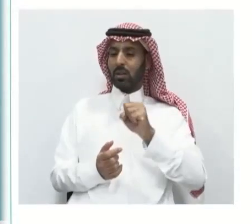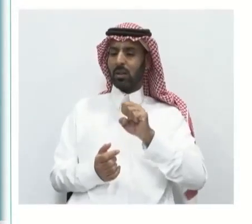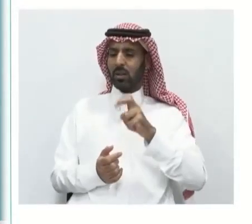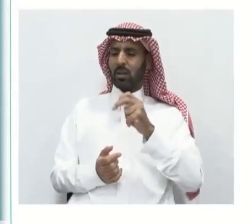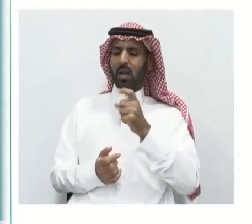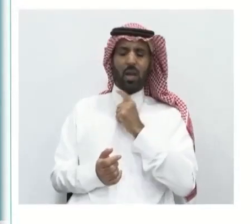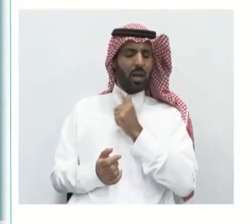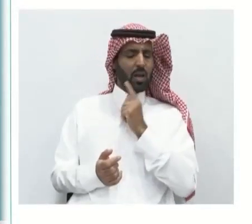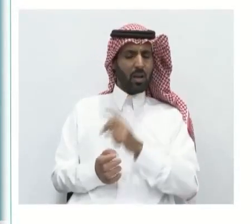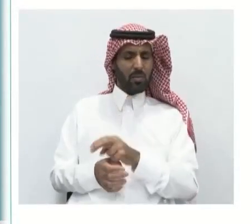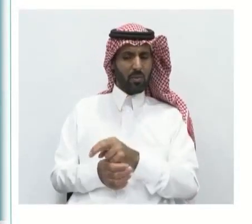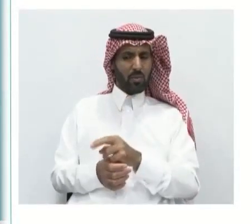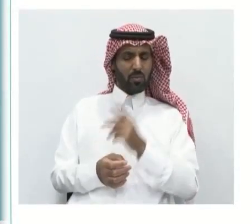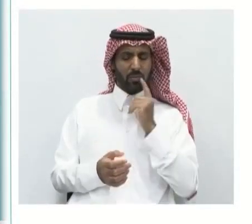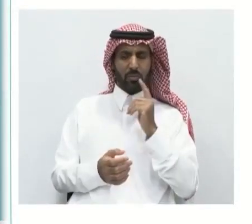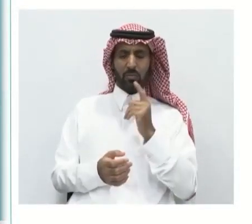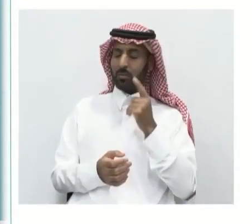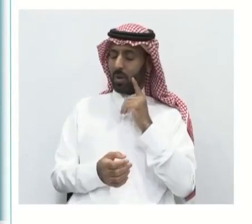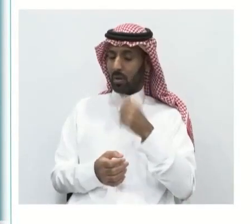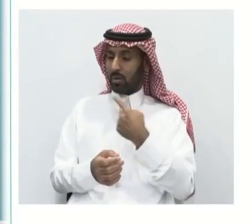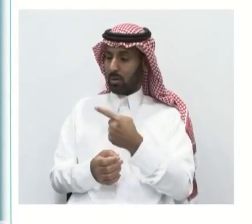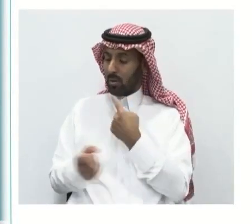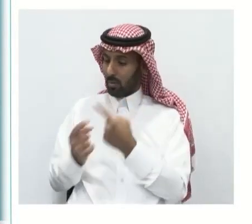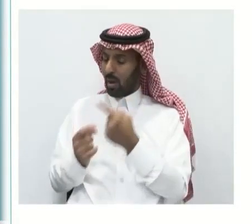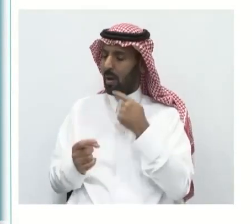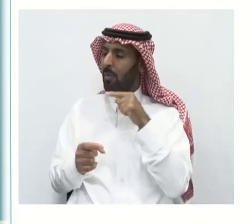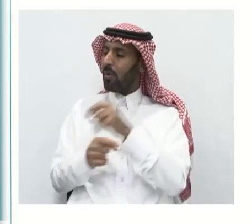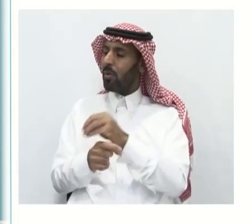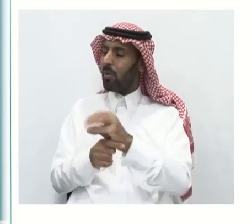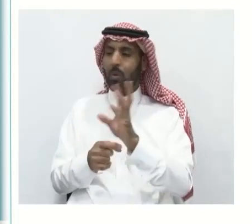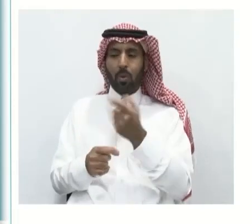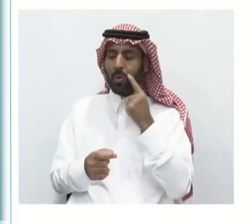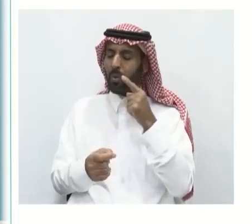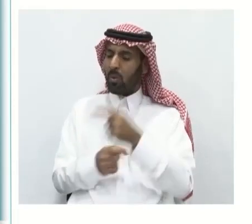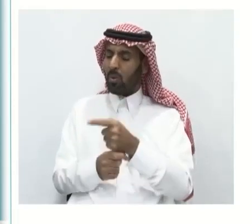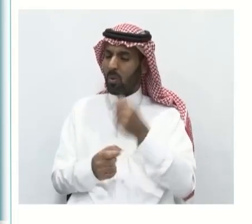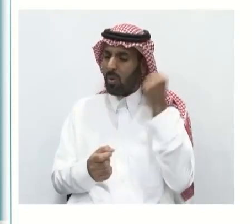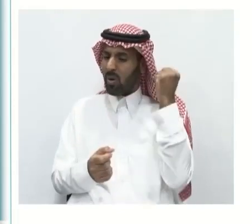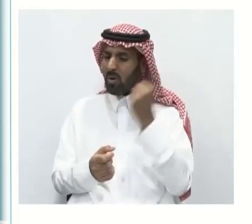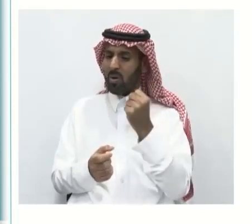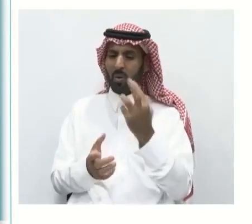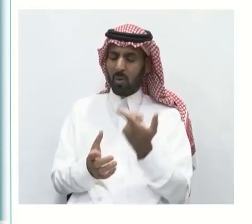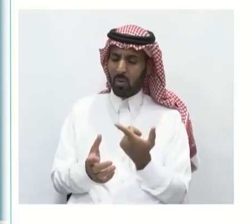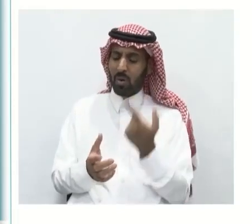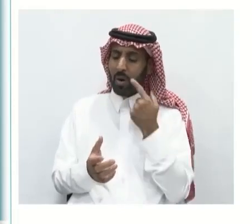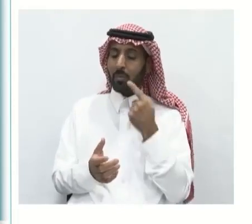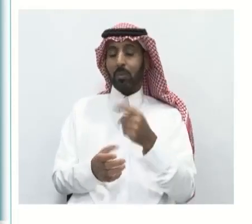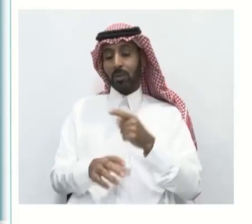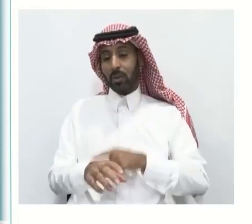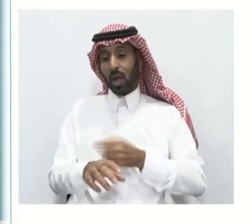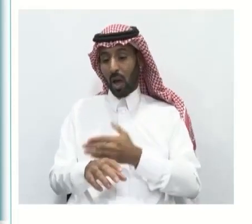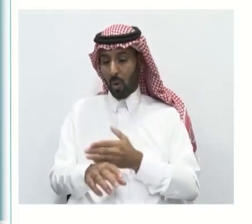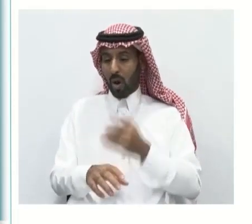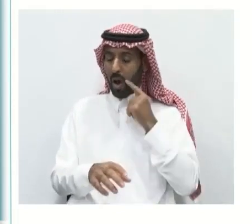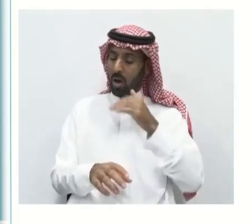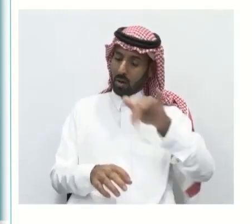We'd like to speak with you about the murder. But first, I need to get back to the police station to file a report. Can you